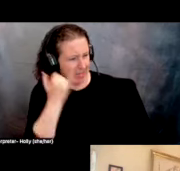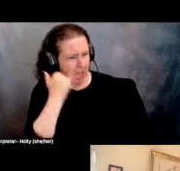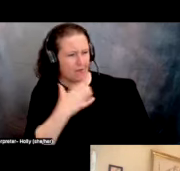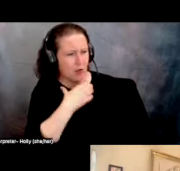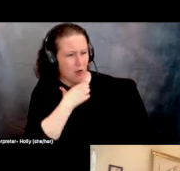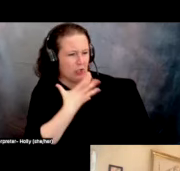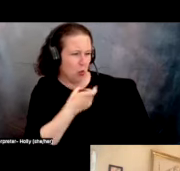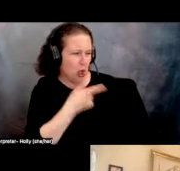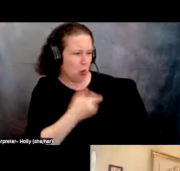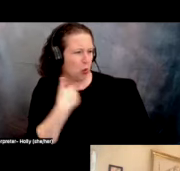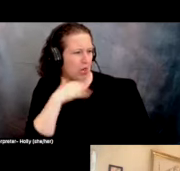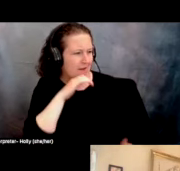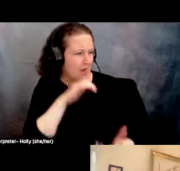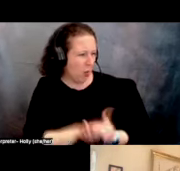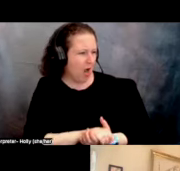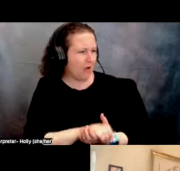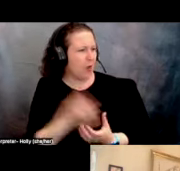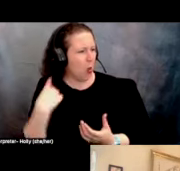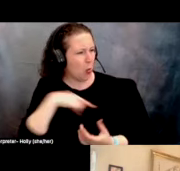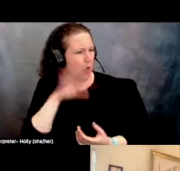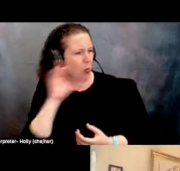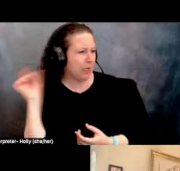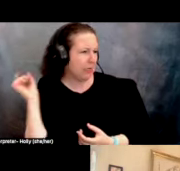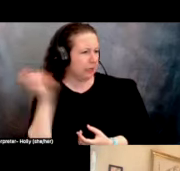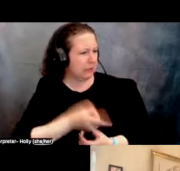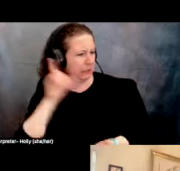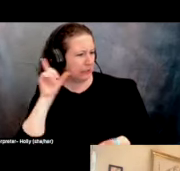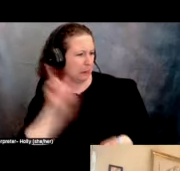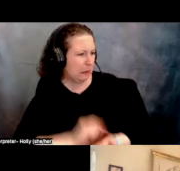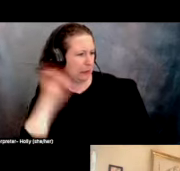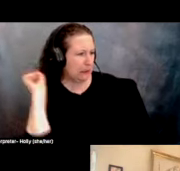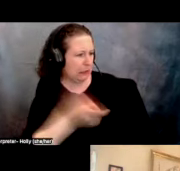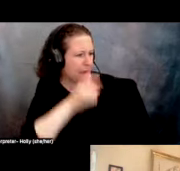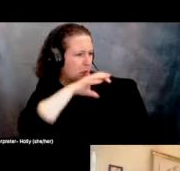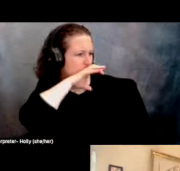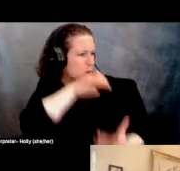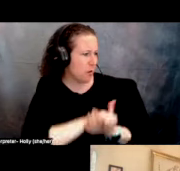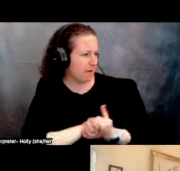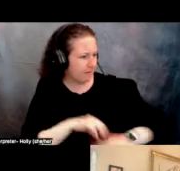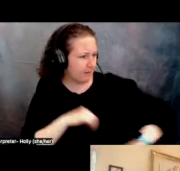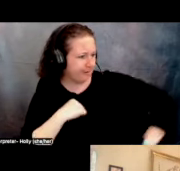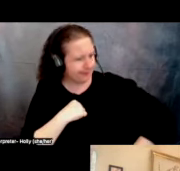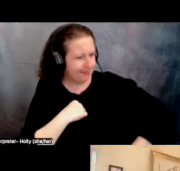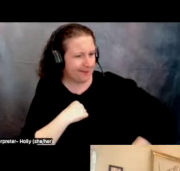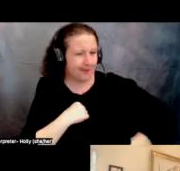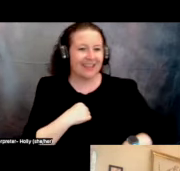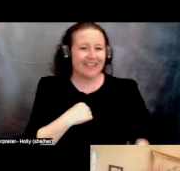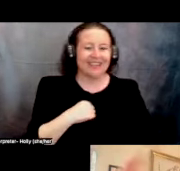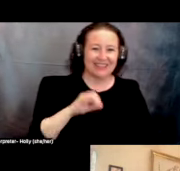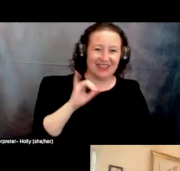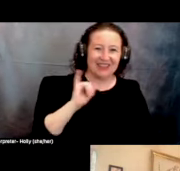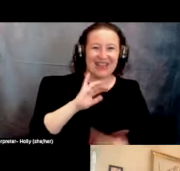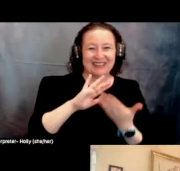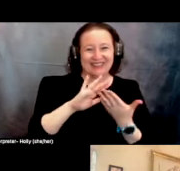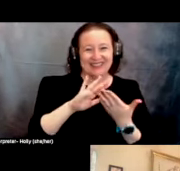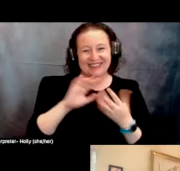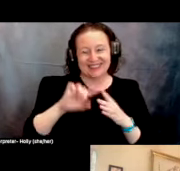you to have a wife, we would have issued you a wife. And so that became the beginning of